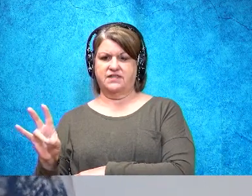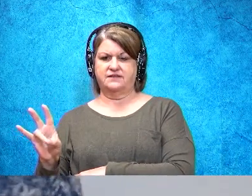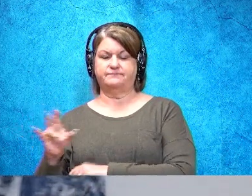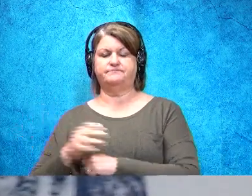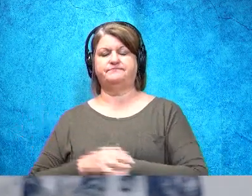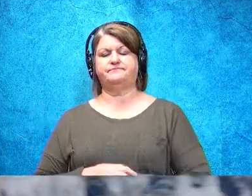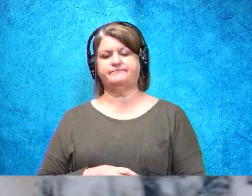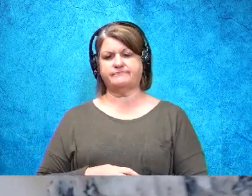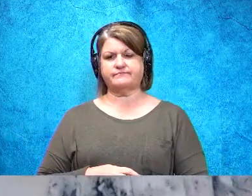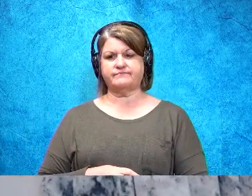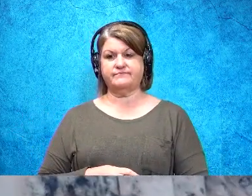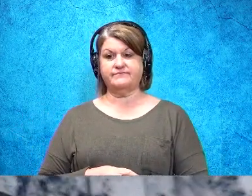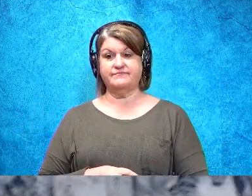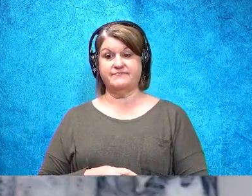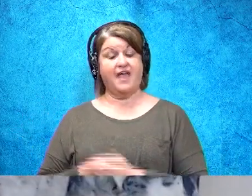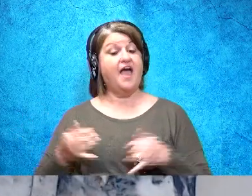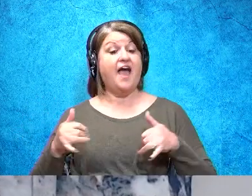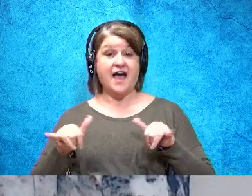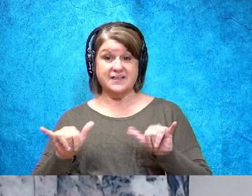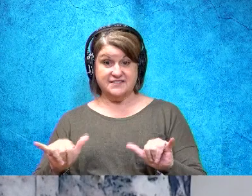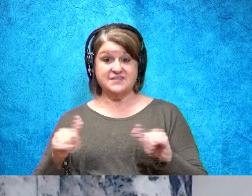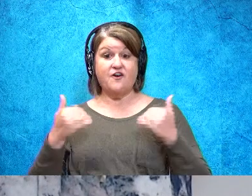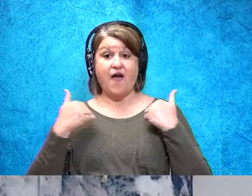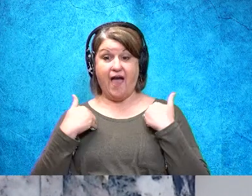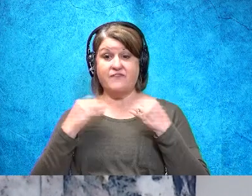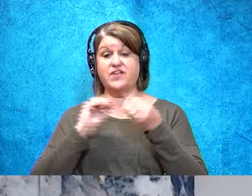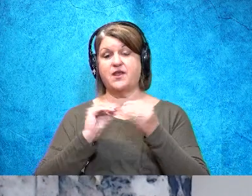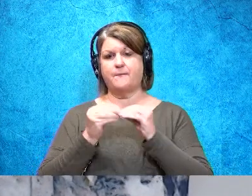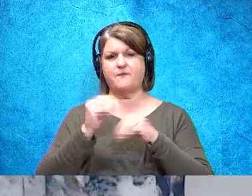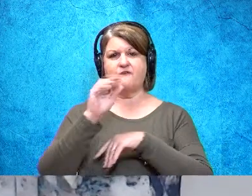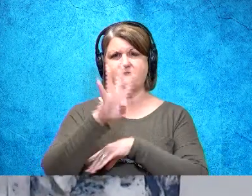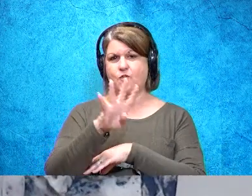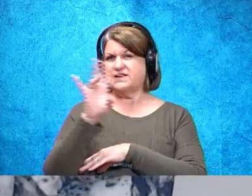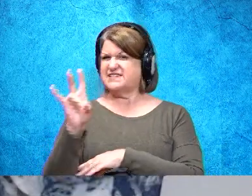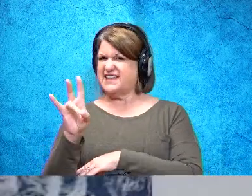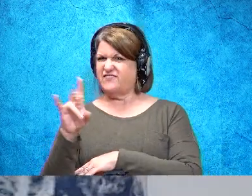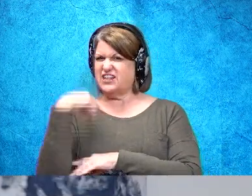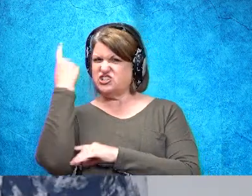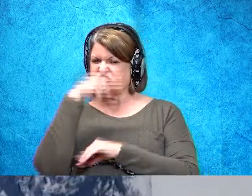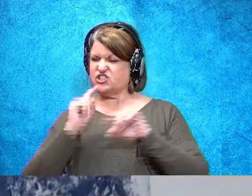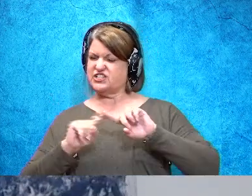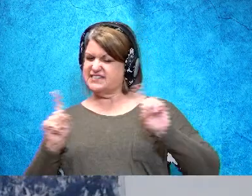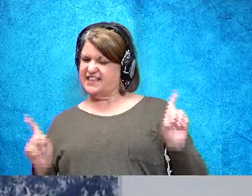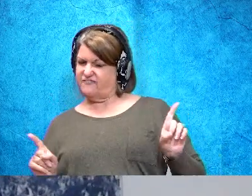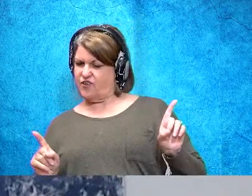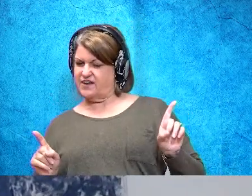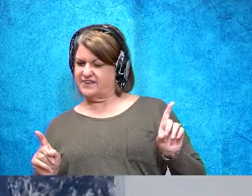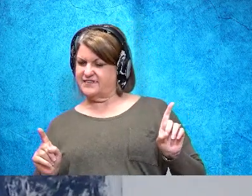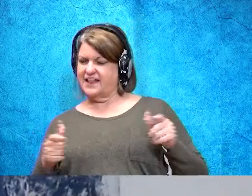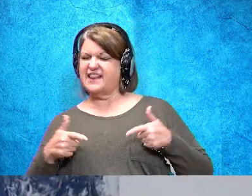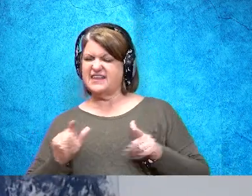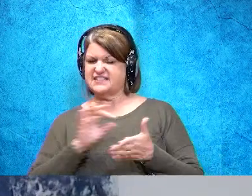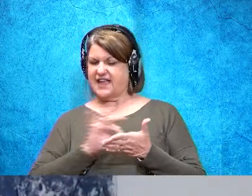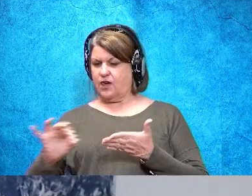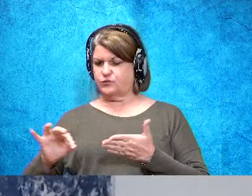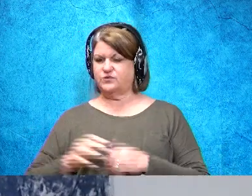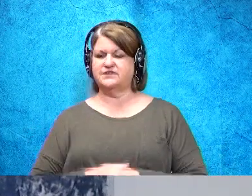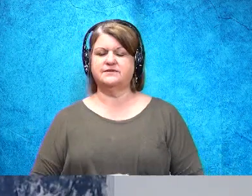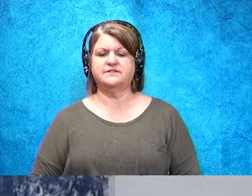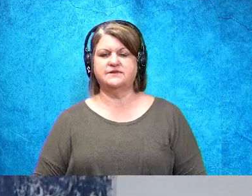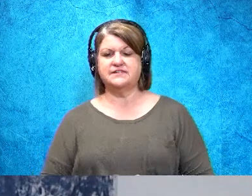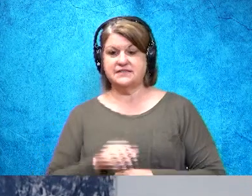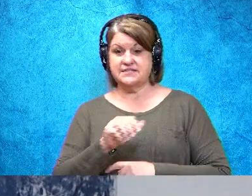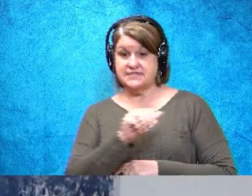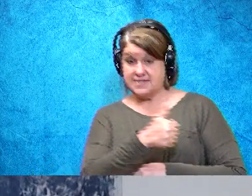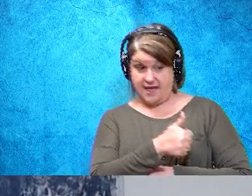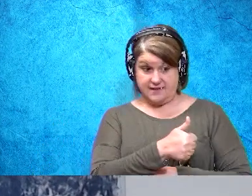1, 2, 3, 4, 5, 6, 7. I still have the number 47, it just looks differently. Let's count it out.